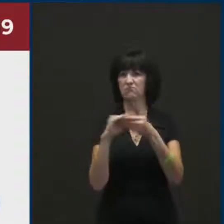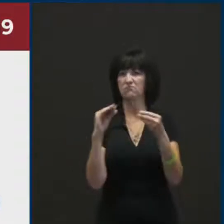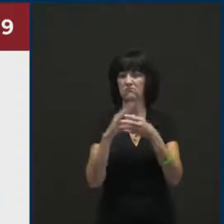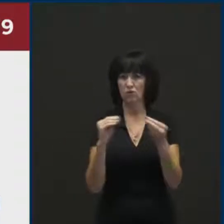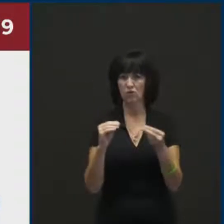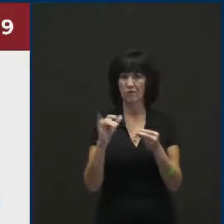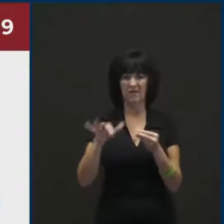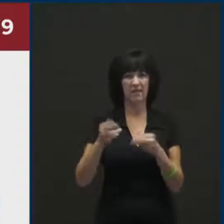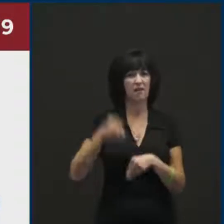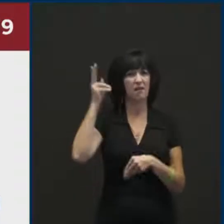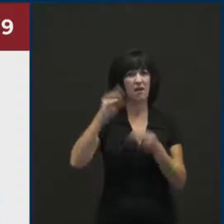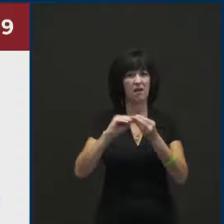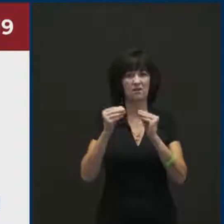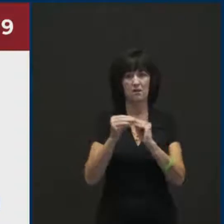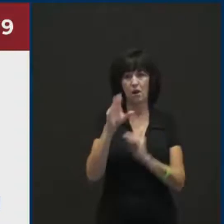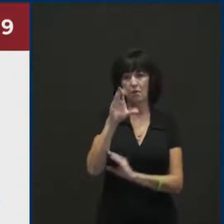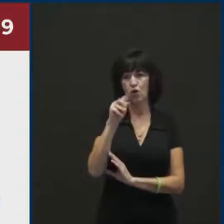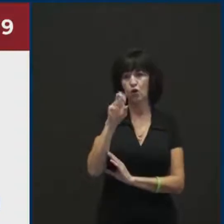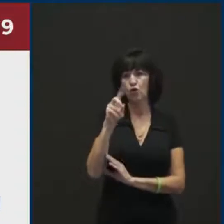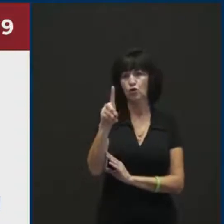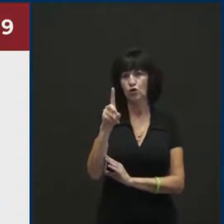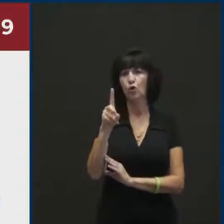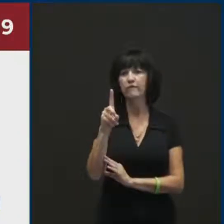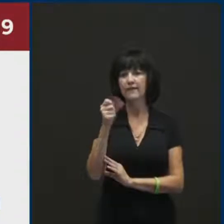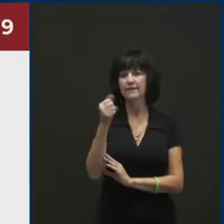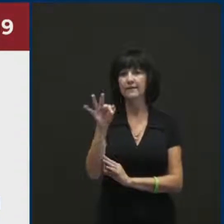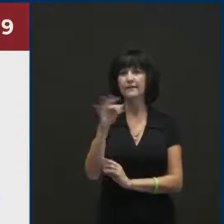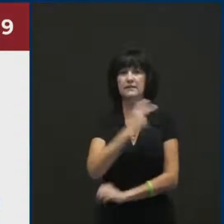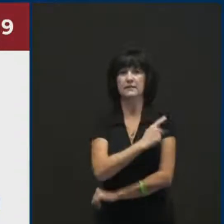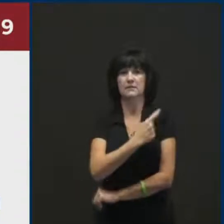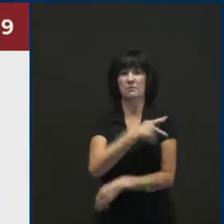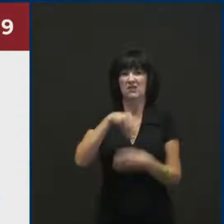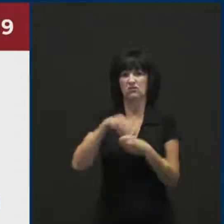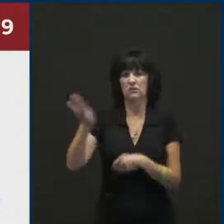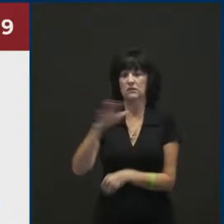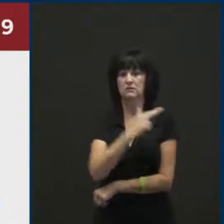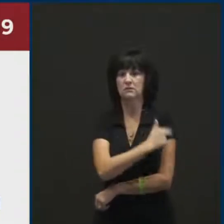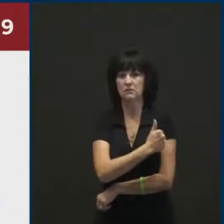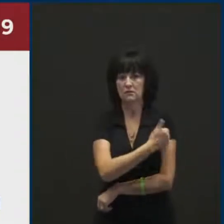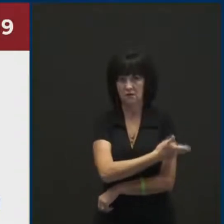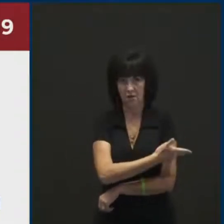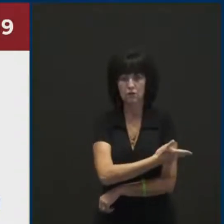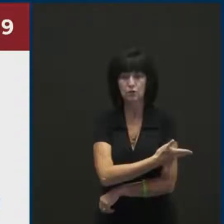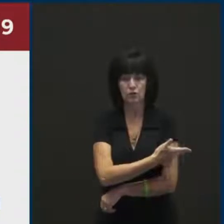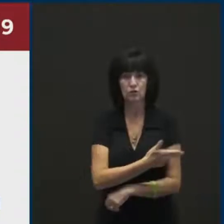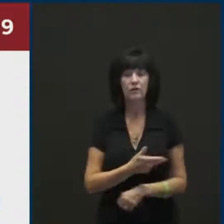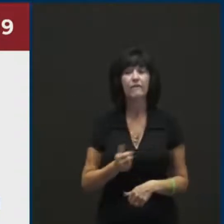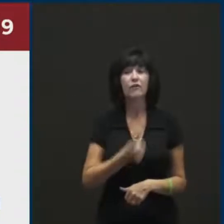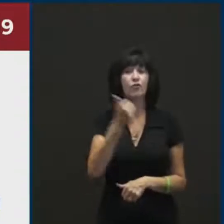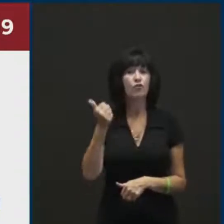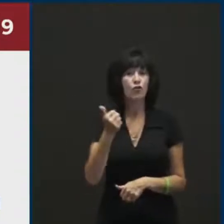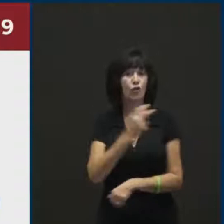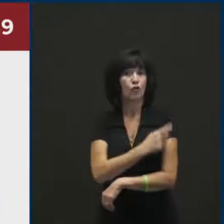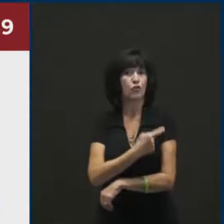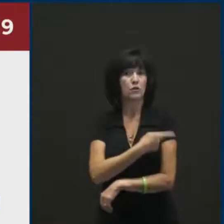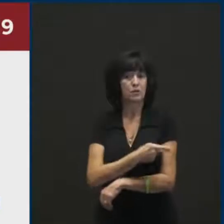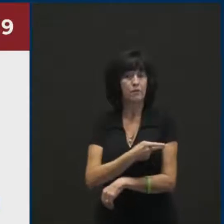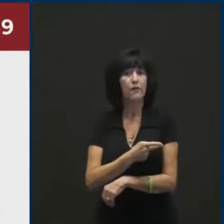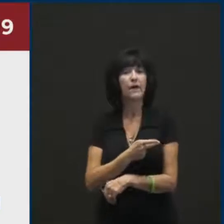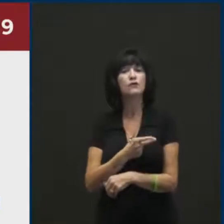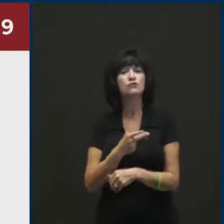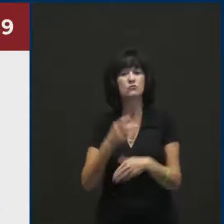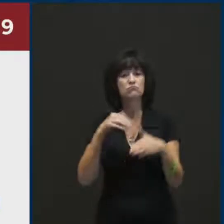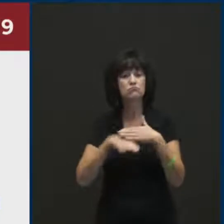of COVID-19 patients in his hospital, as well as a number of his patients that have come in for procedures